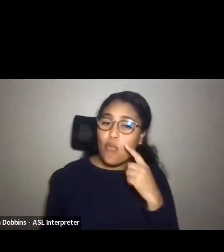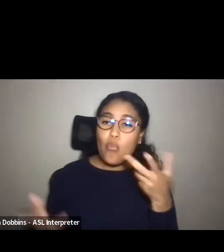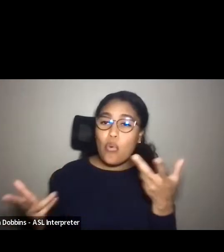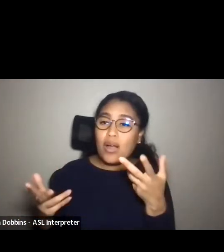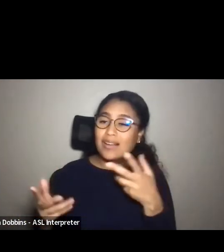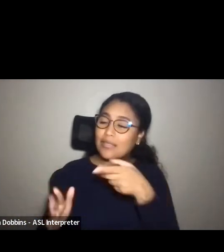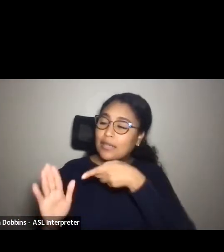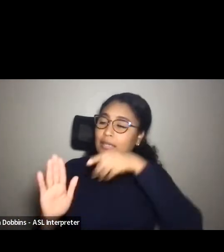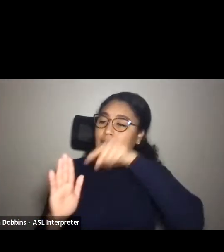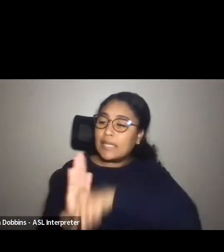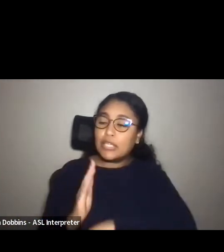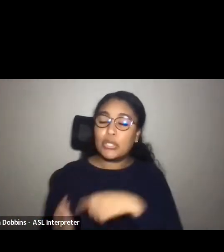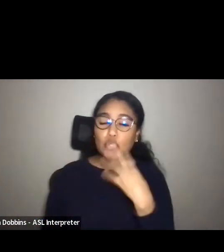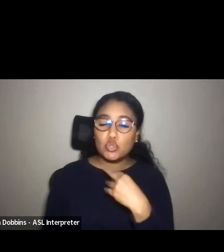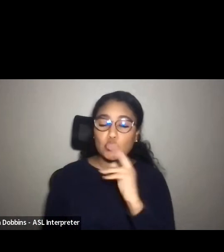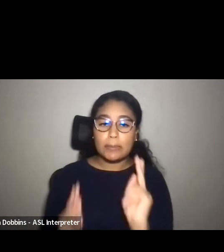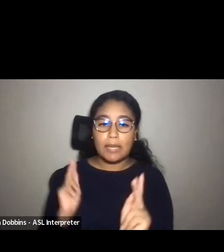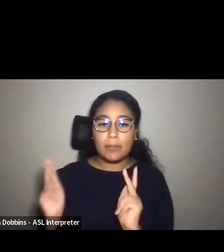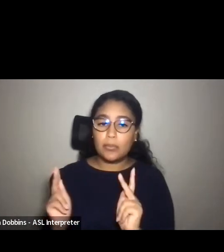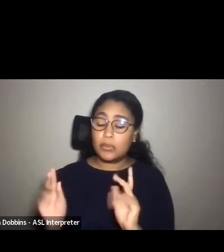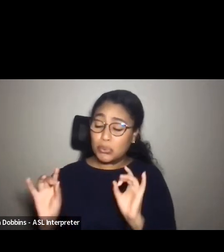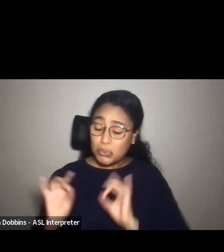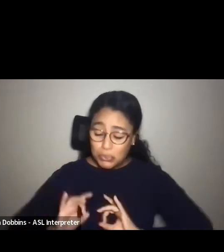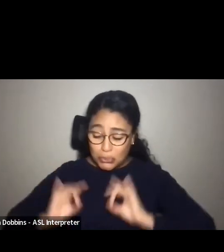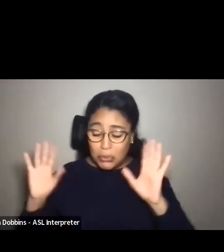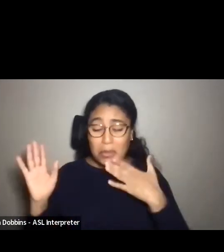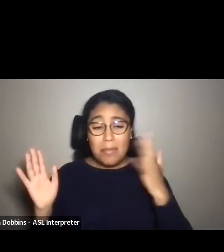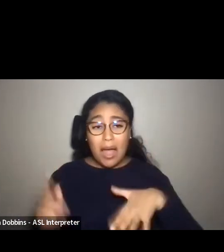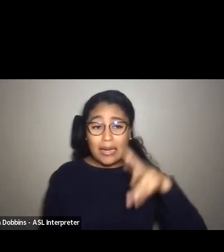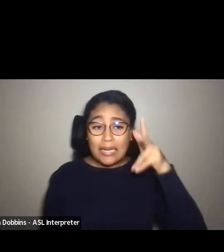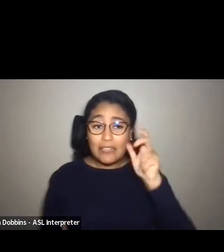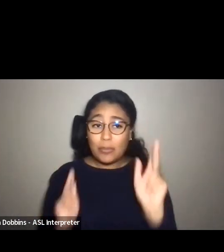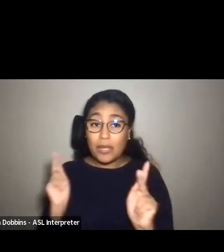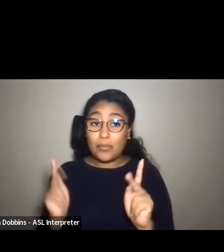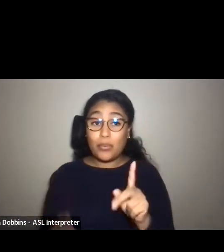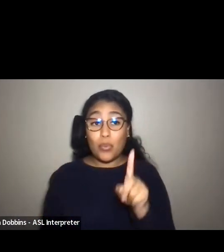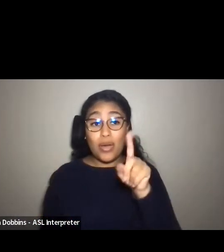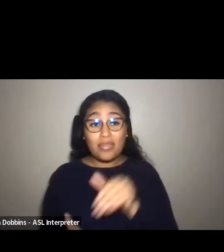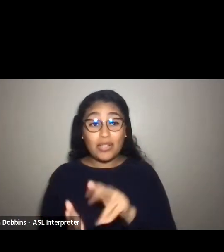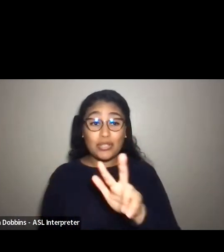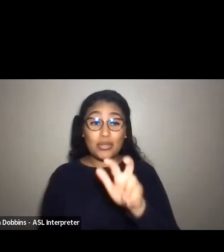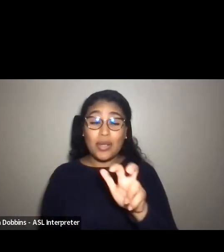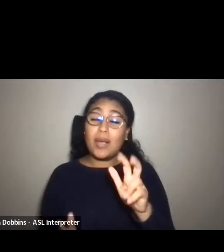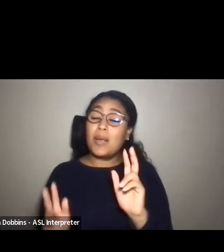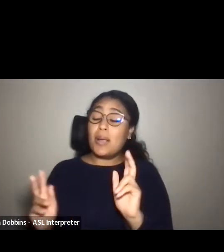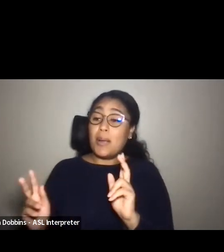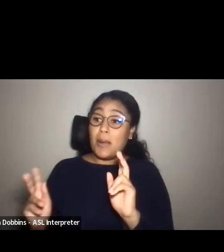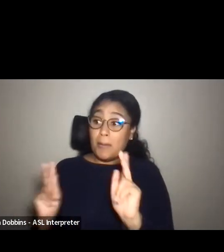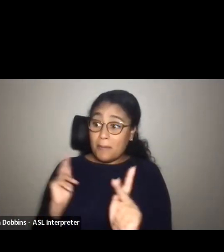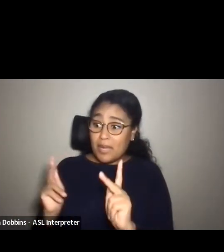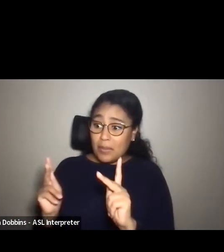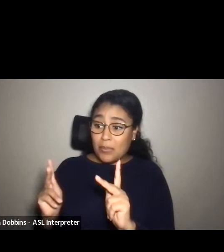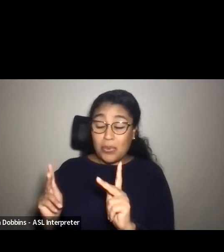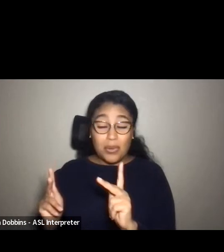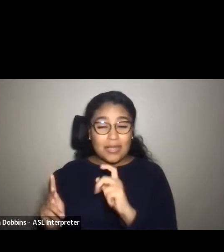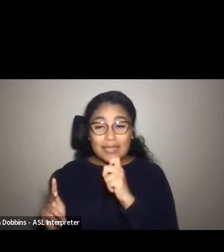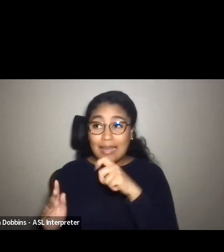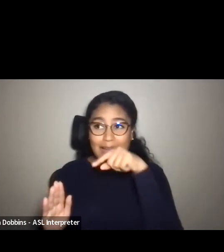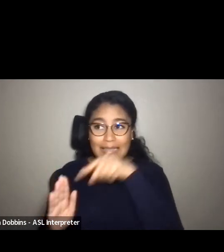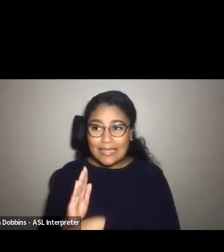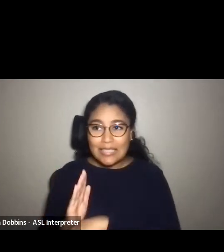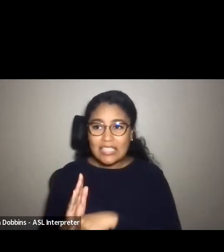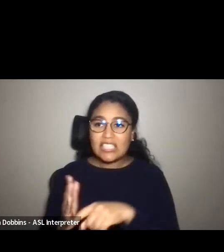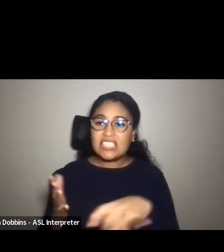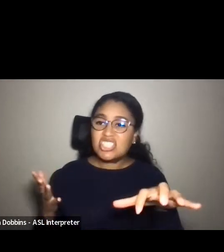kill Jews. This is the act of sheer evil. More than 1,300 civilians slaughtered, not just killed, slaughtered in Israel, among